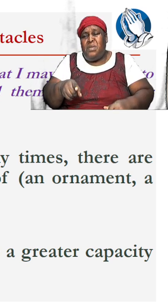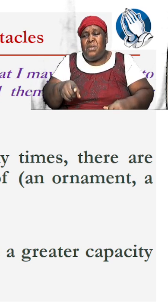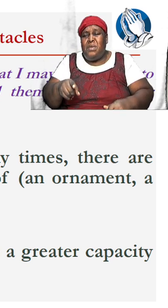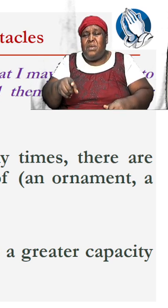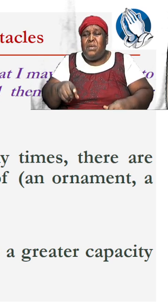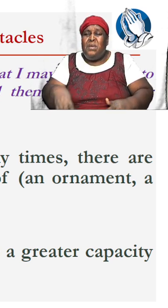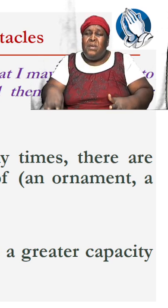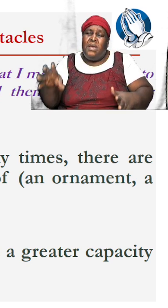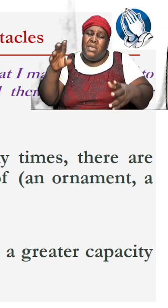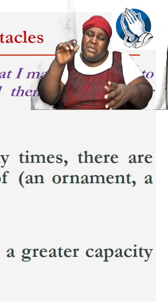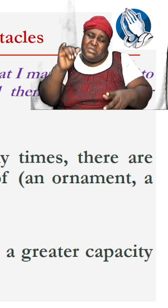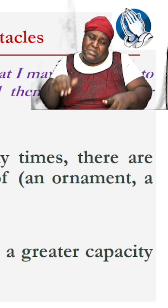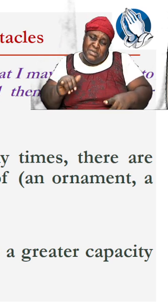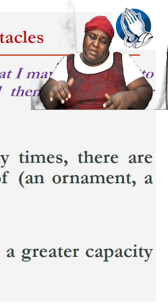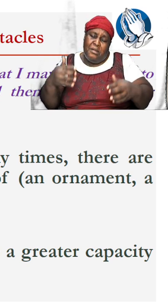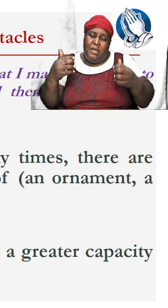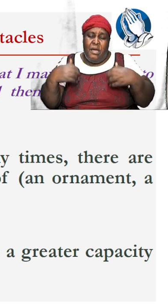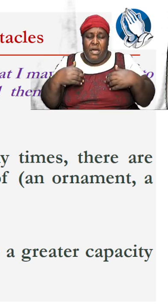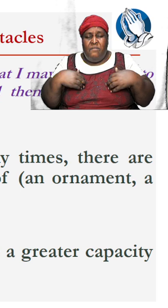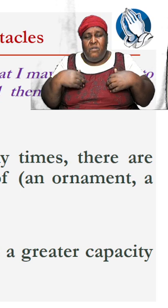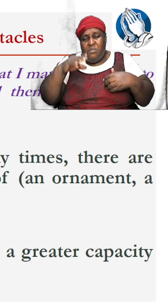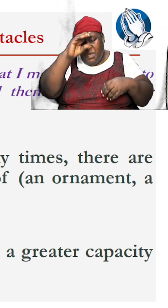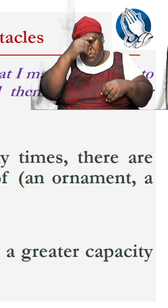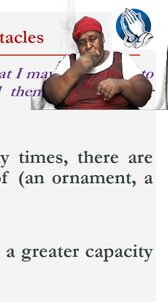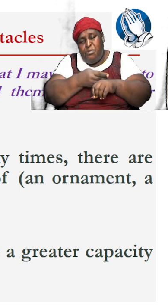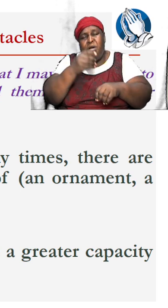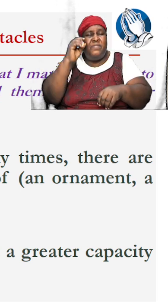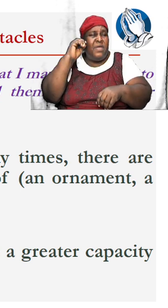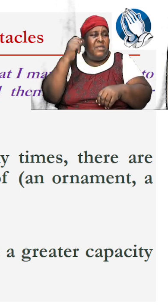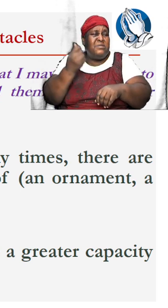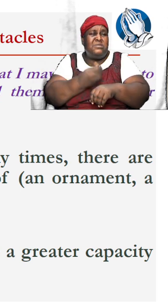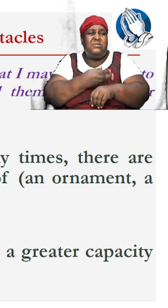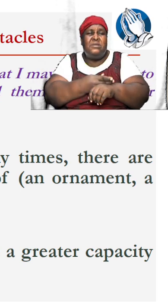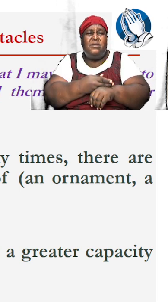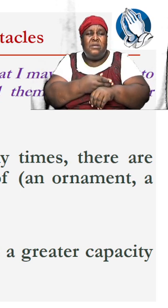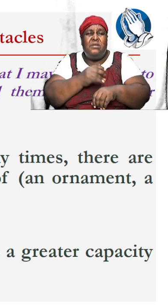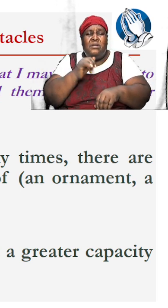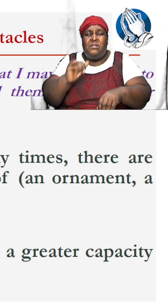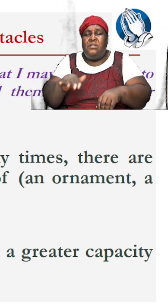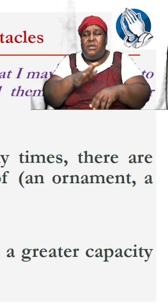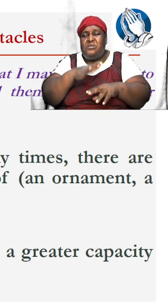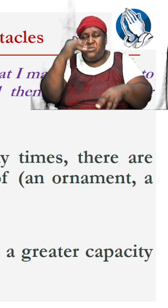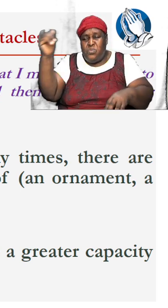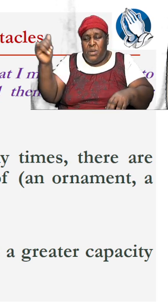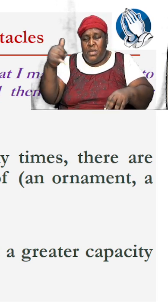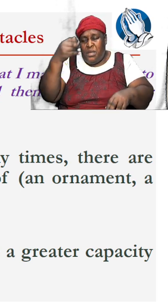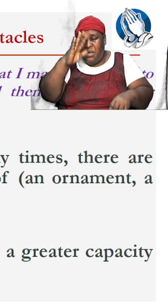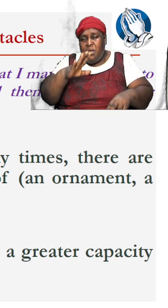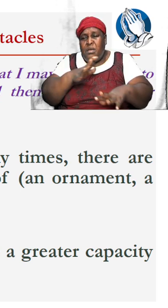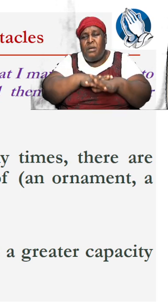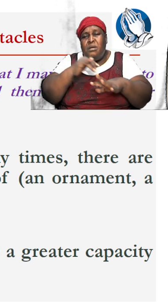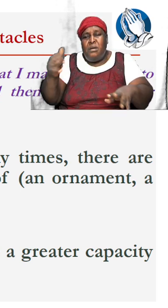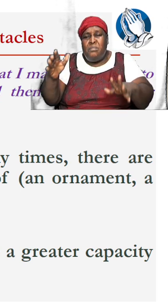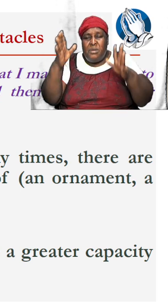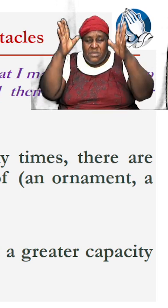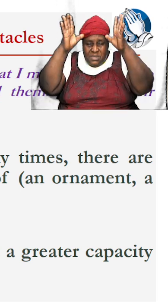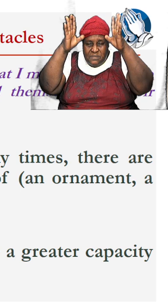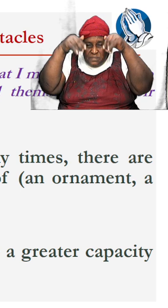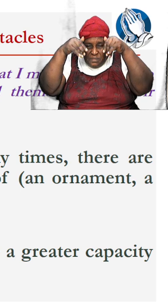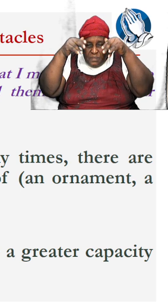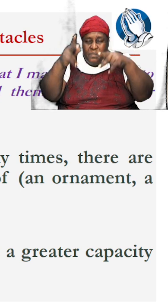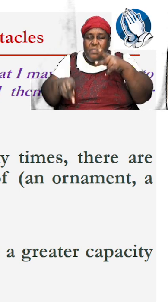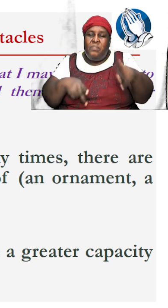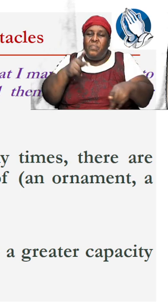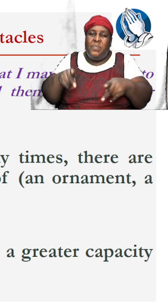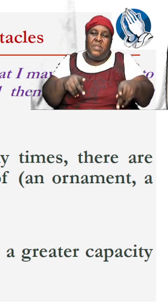caused the obstacle in the first place, why God called them a stiff-necked people. The same jewel that they use,